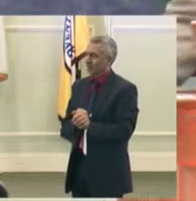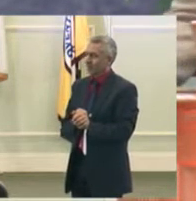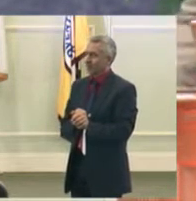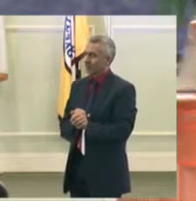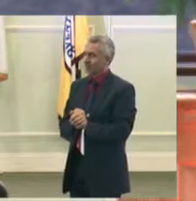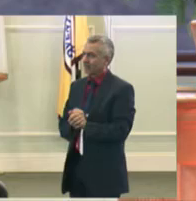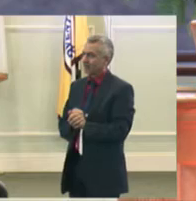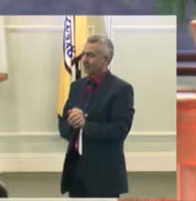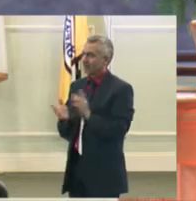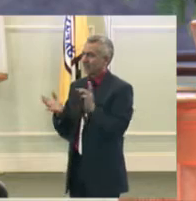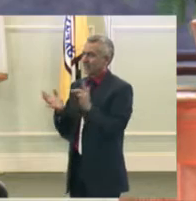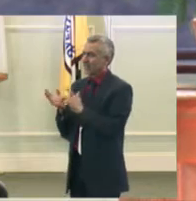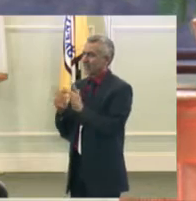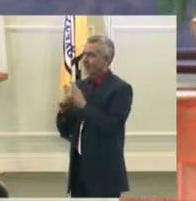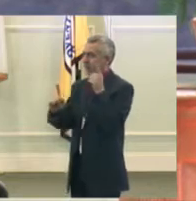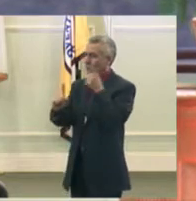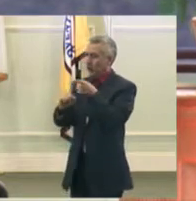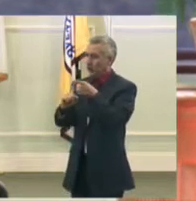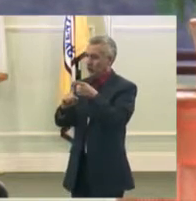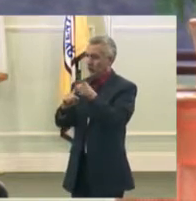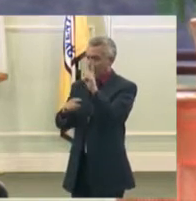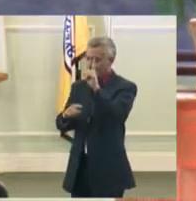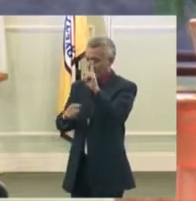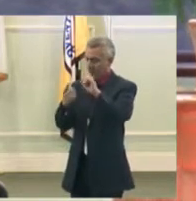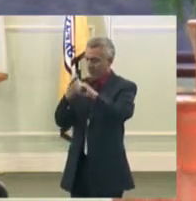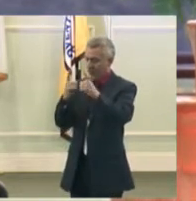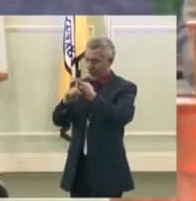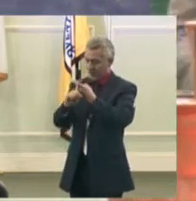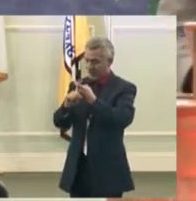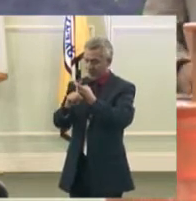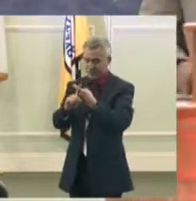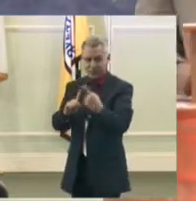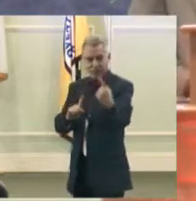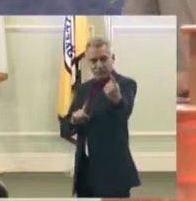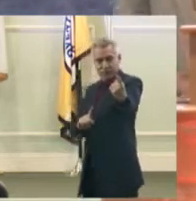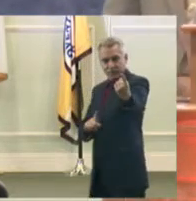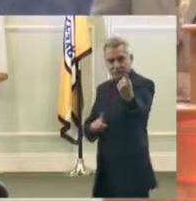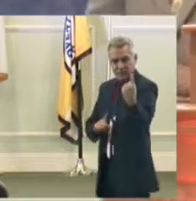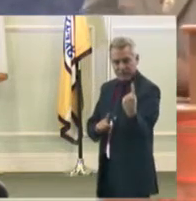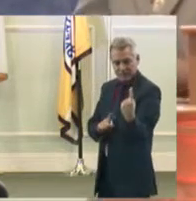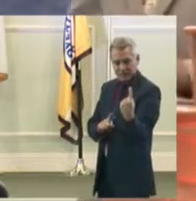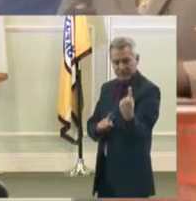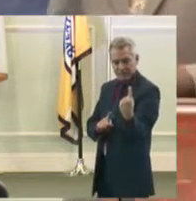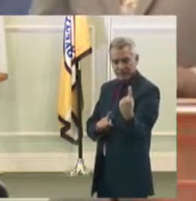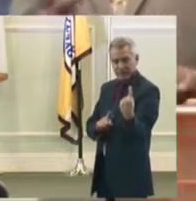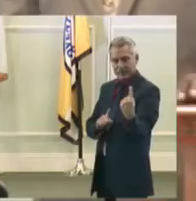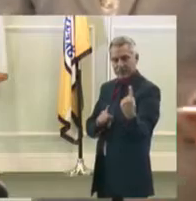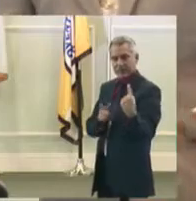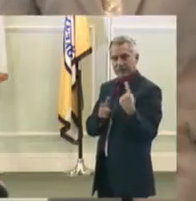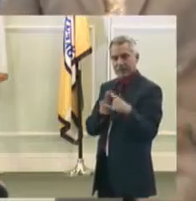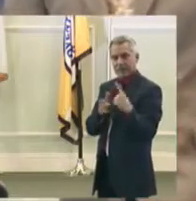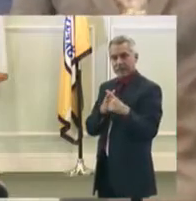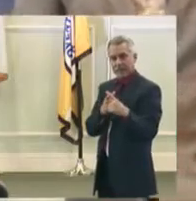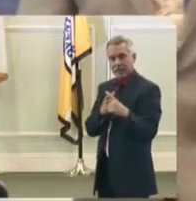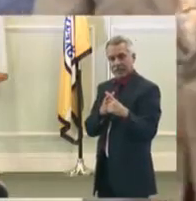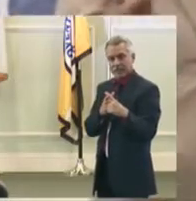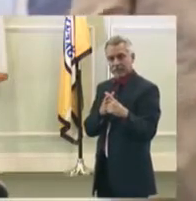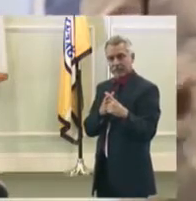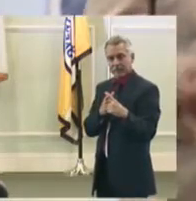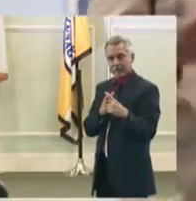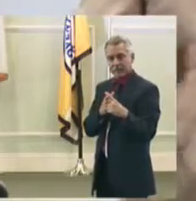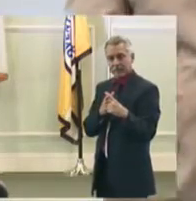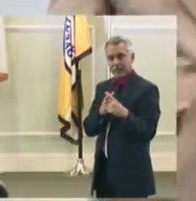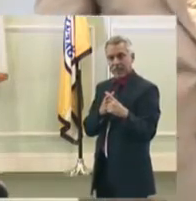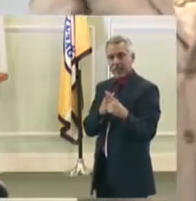Jesus then focuses on a friend, the 3 loaves of bread. We see that. And so this is what happens next. This is the problem text. How does that